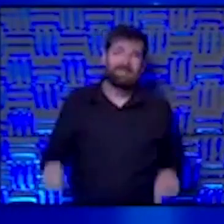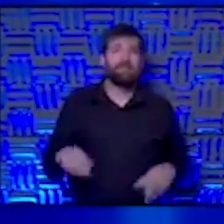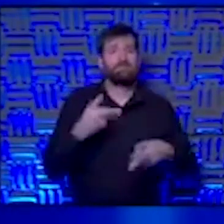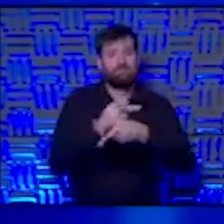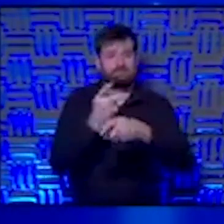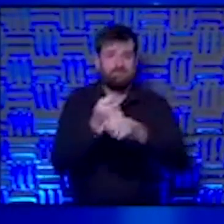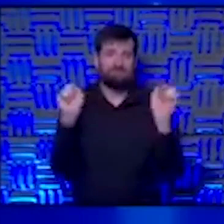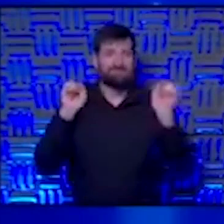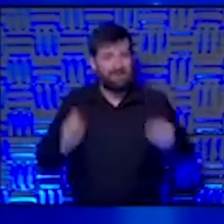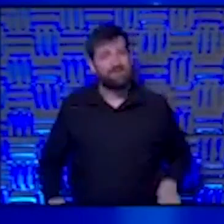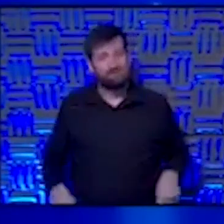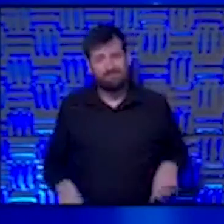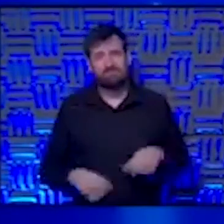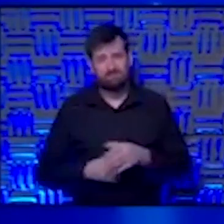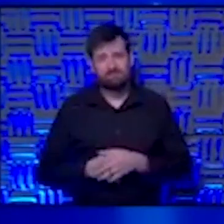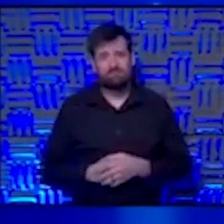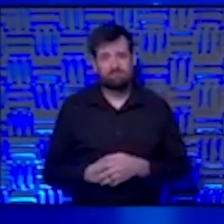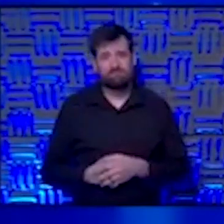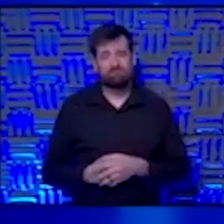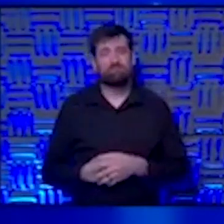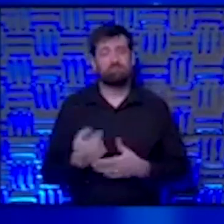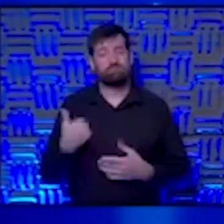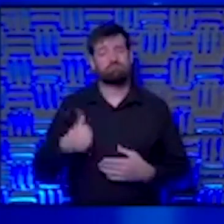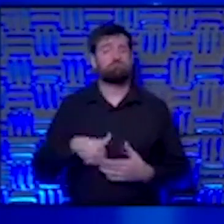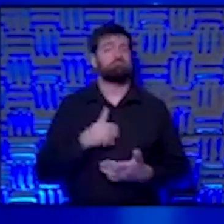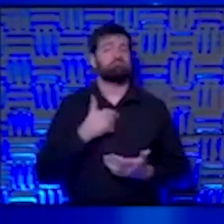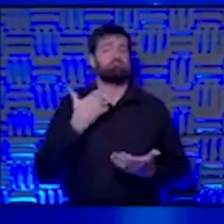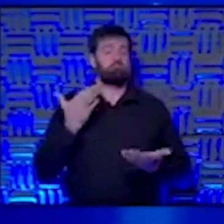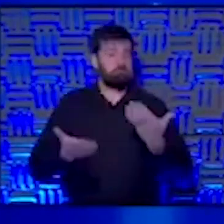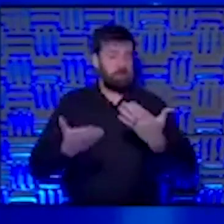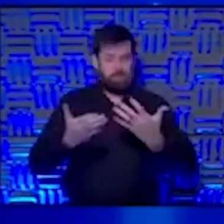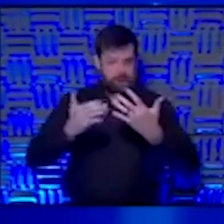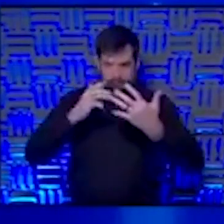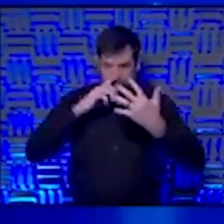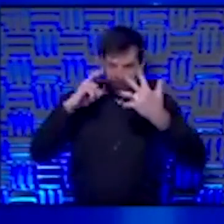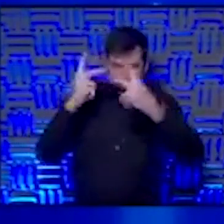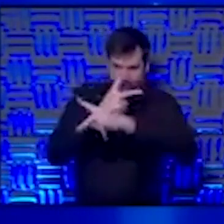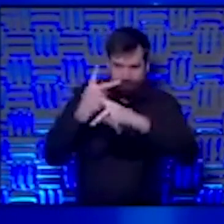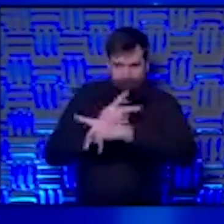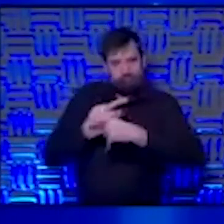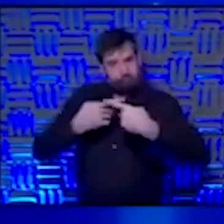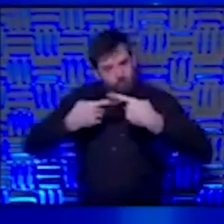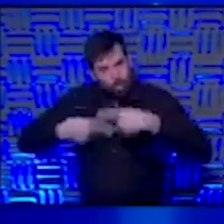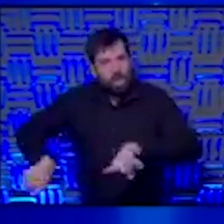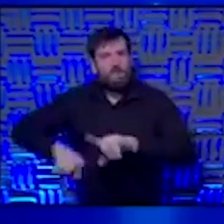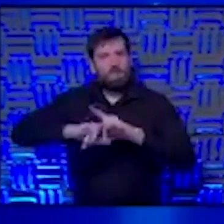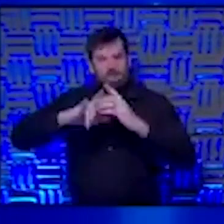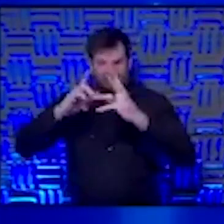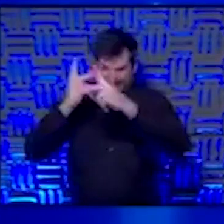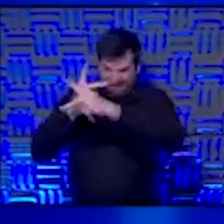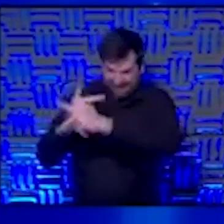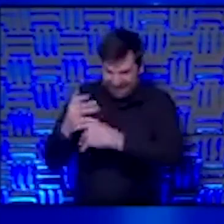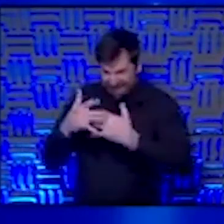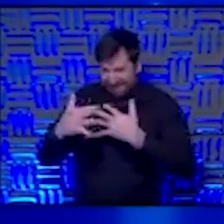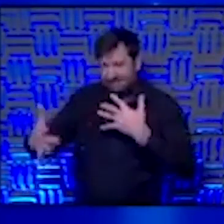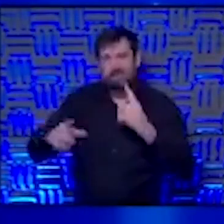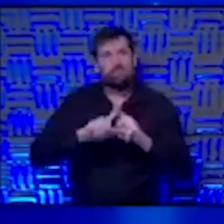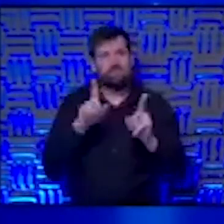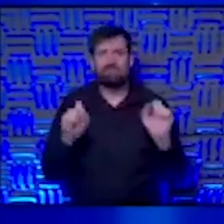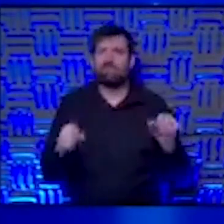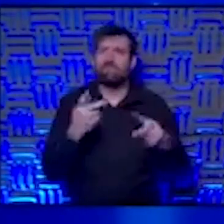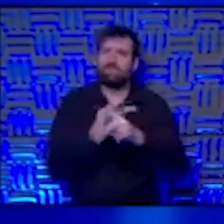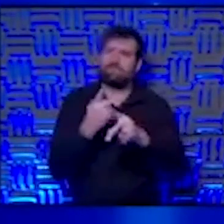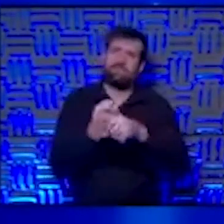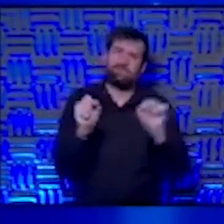safe. You can stay safe. And we may be building this sleigh while we fly it, but by golly, you can stay safe. And that is the